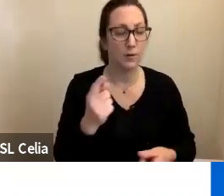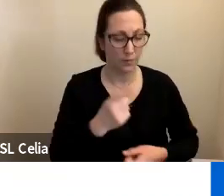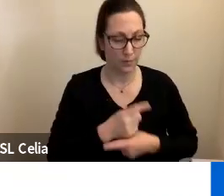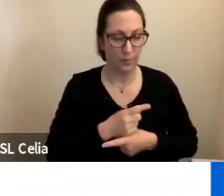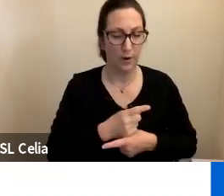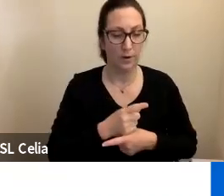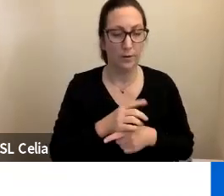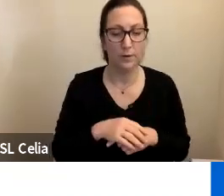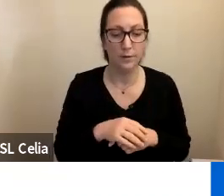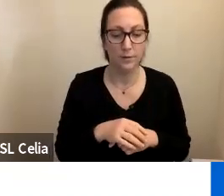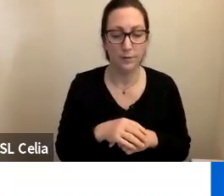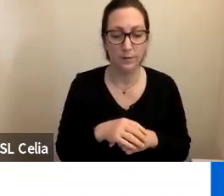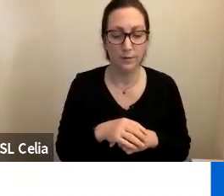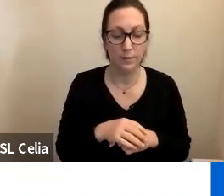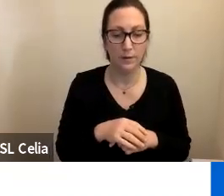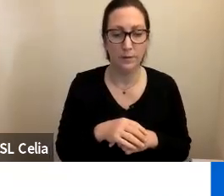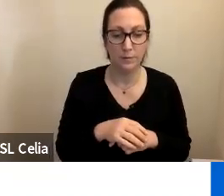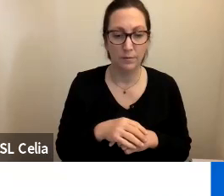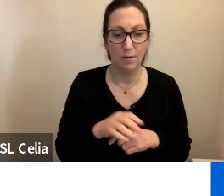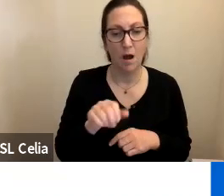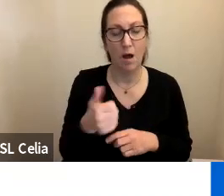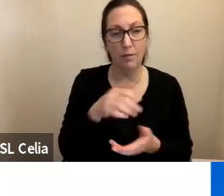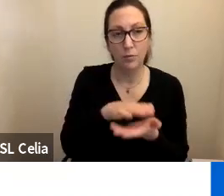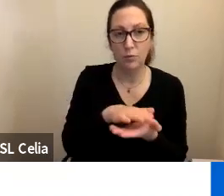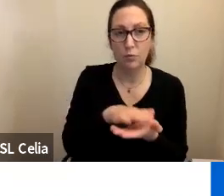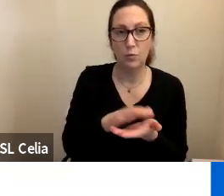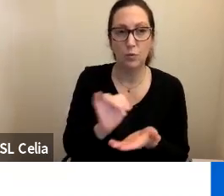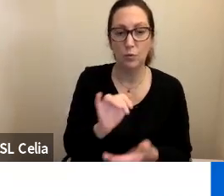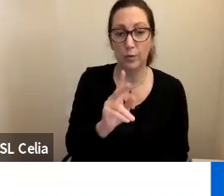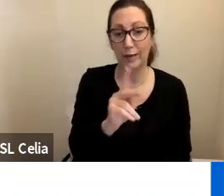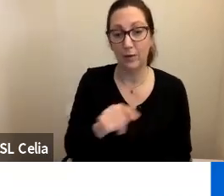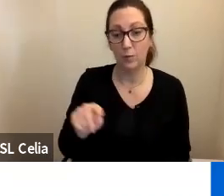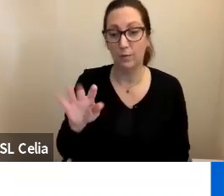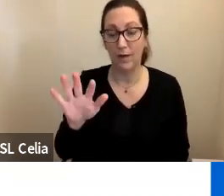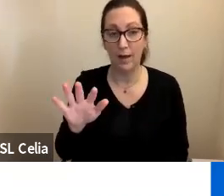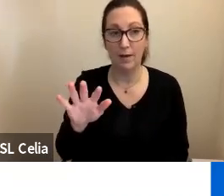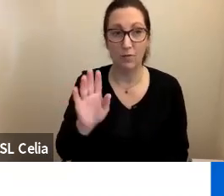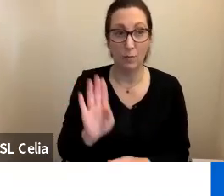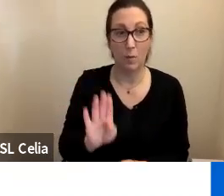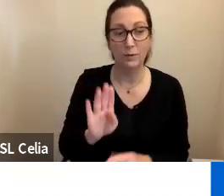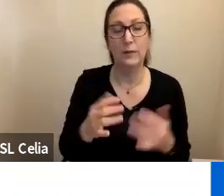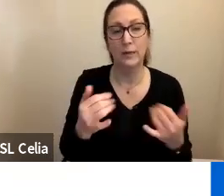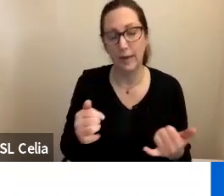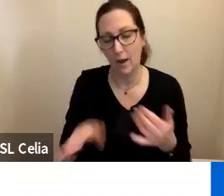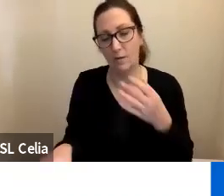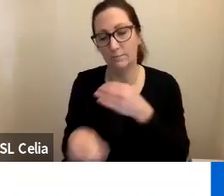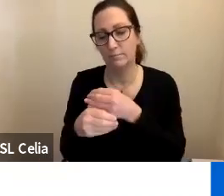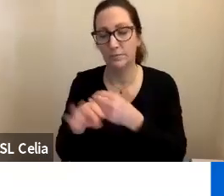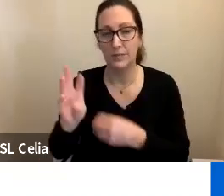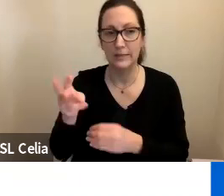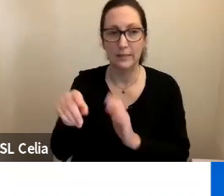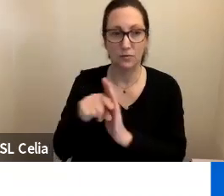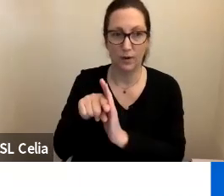also true for a number of other K-5s in Boston that have